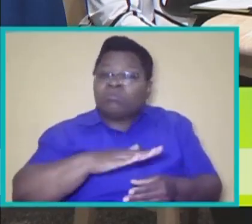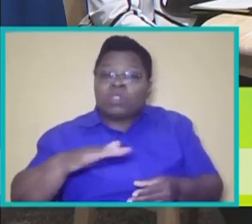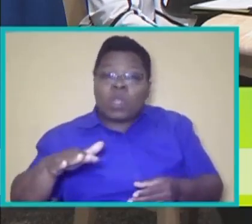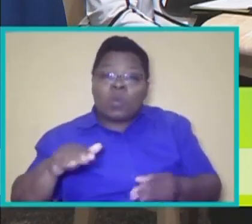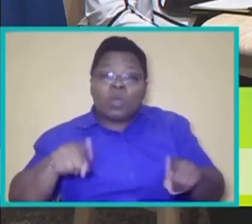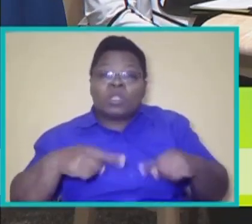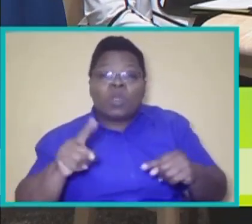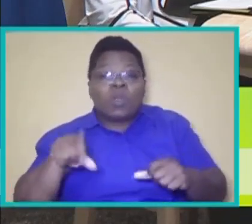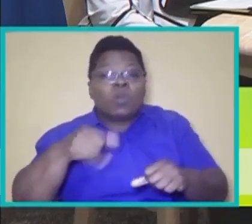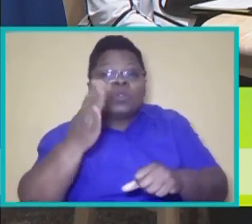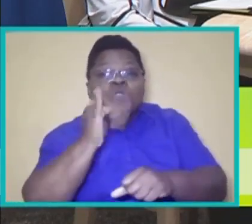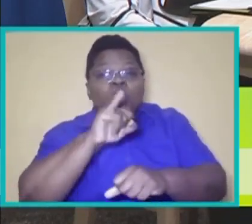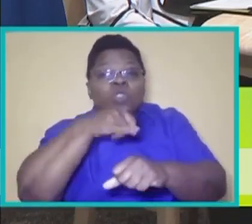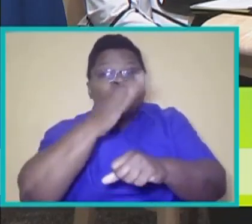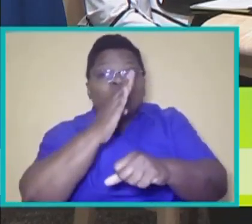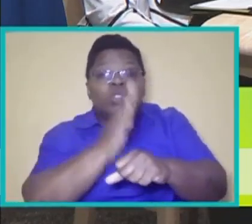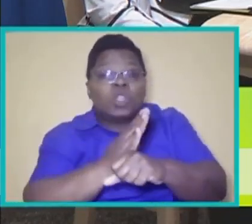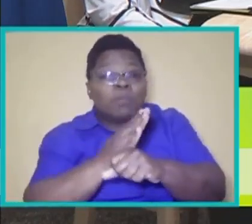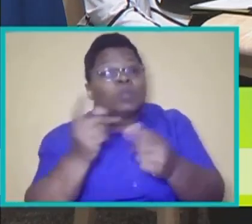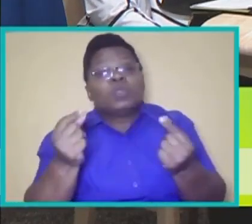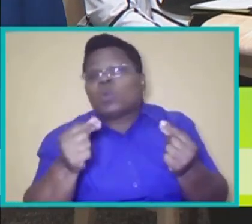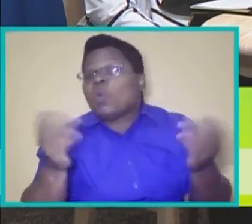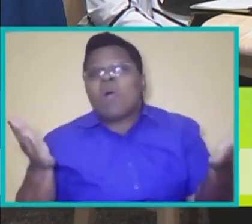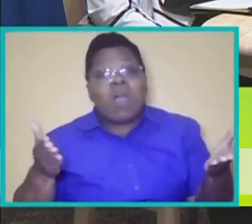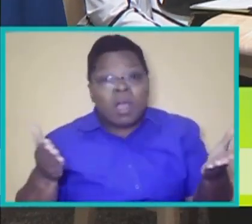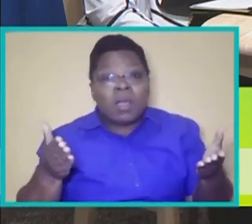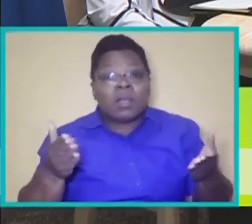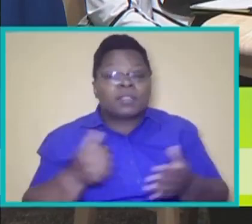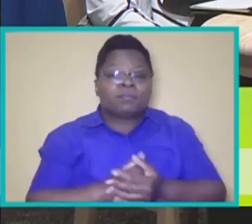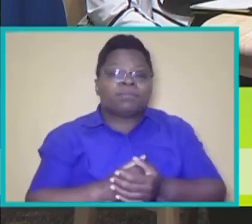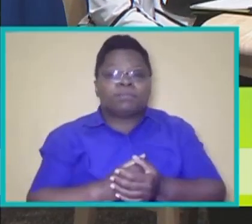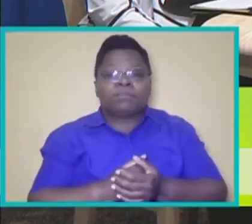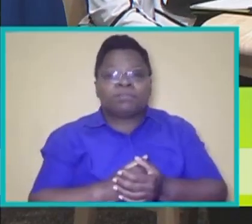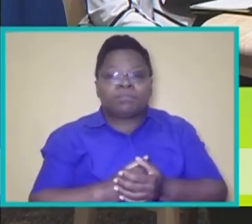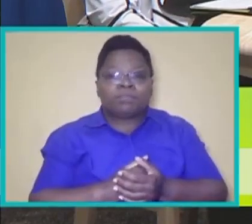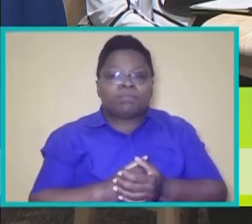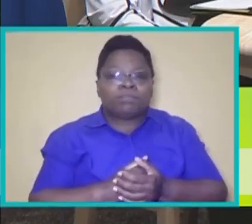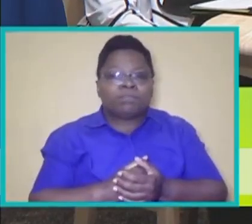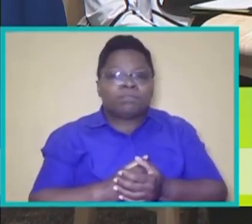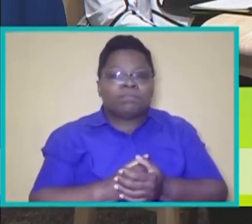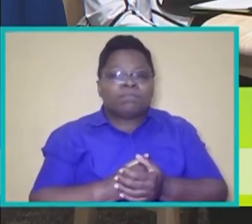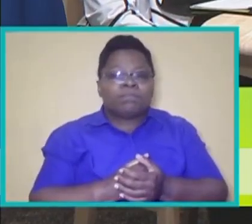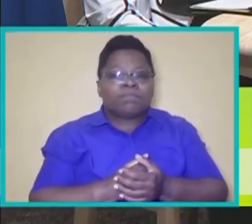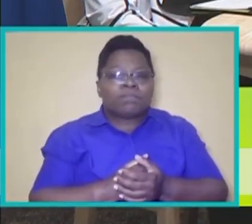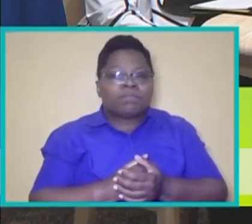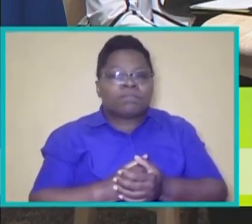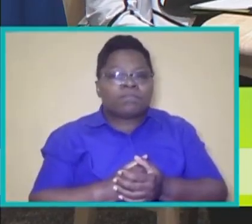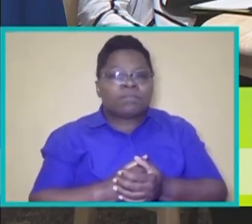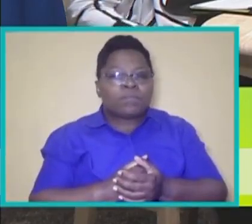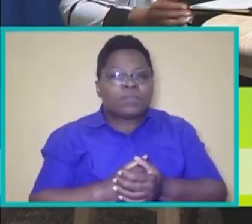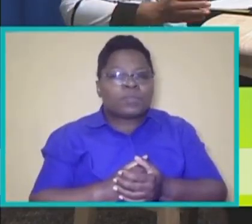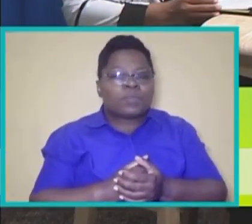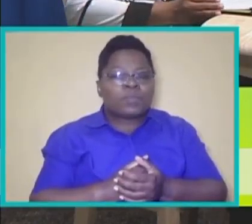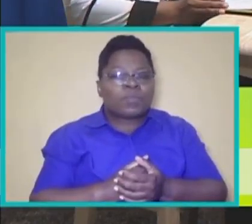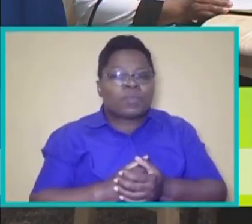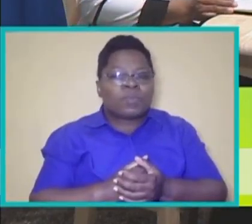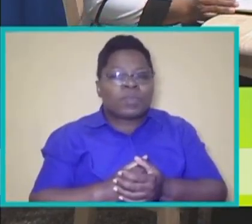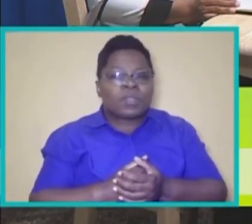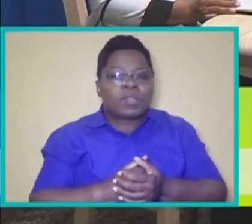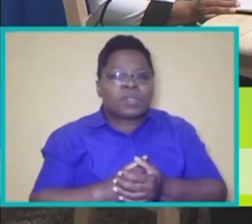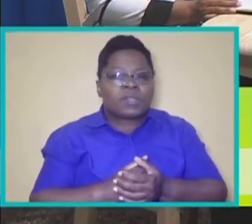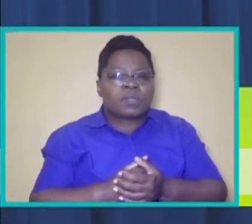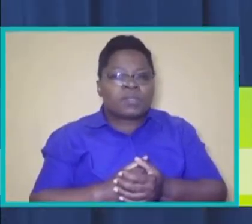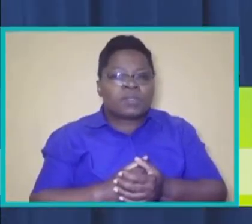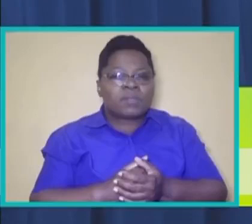of placements can have that effect. Instead of the formal, go to class, get your diploma, get your piece of paper. I fully